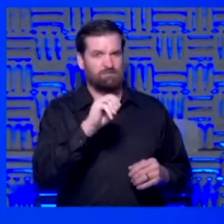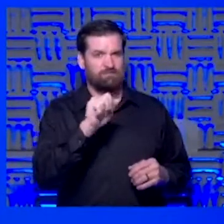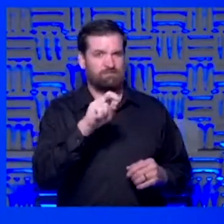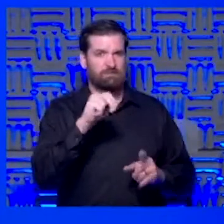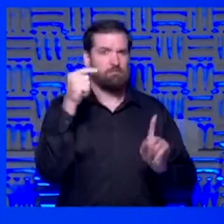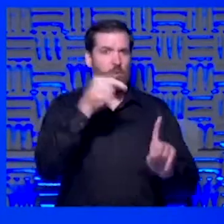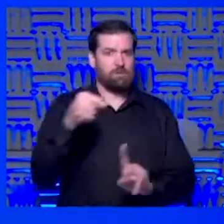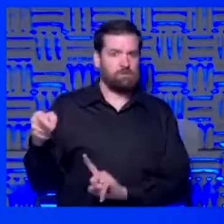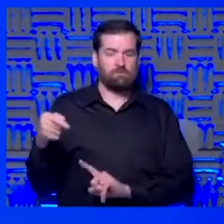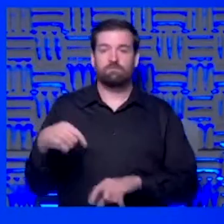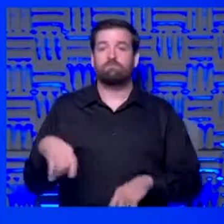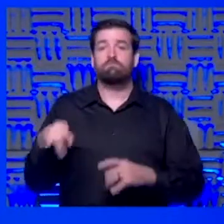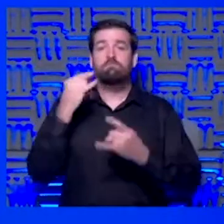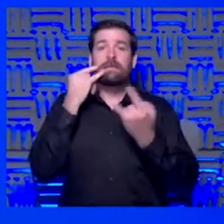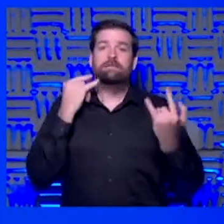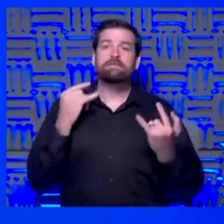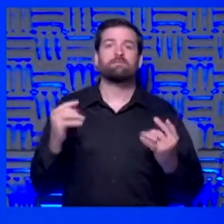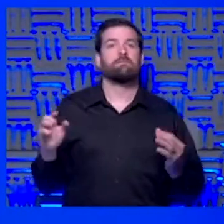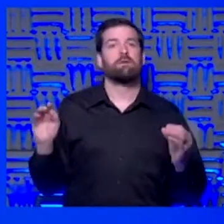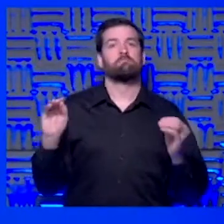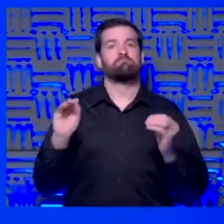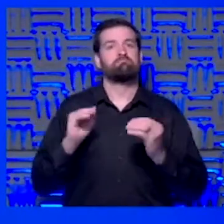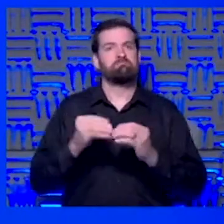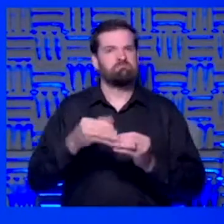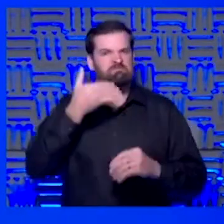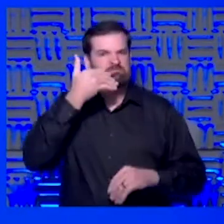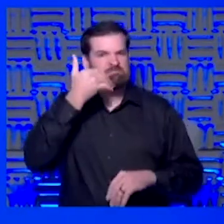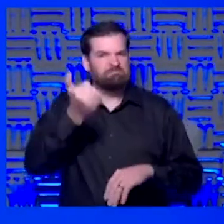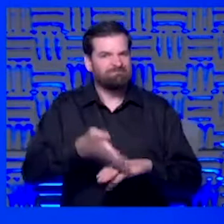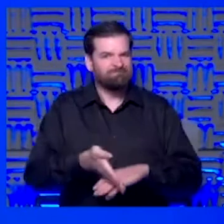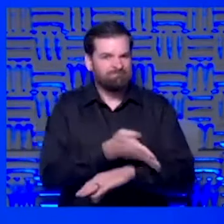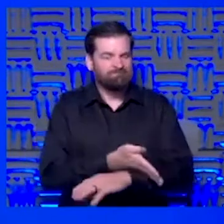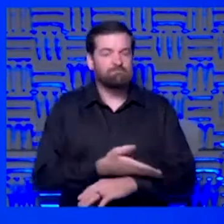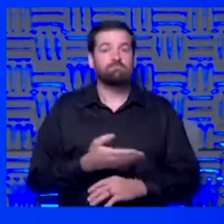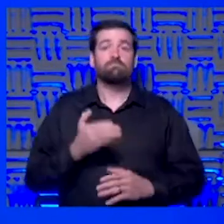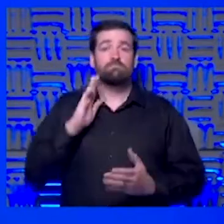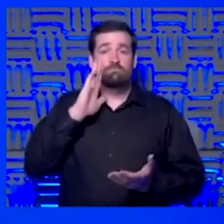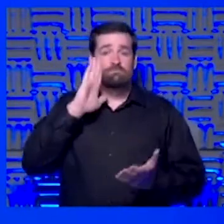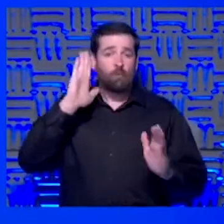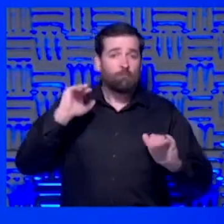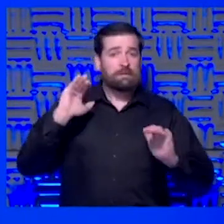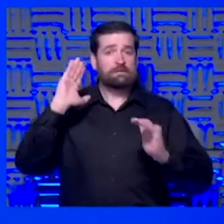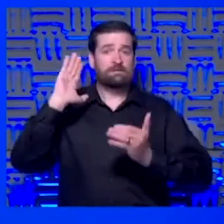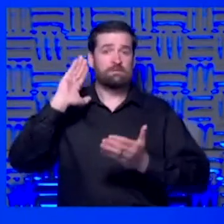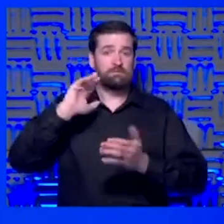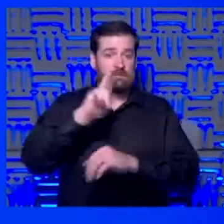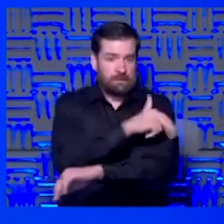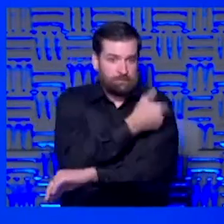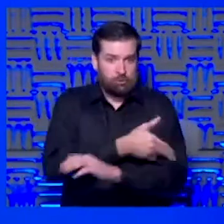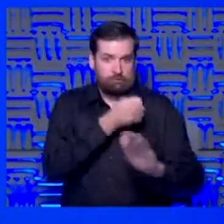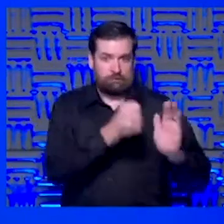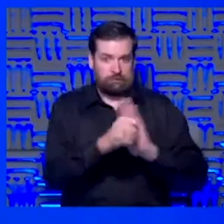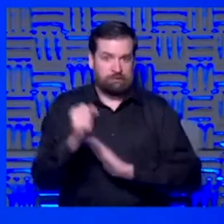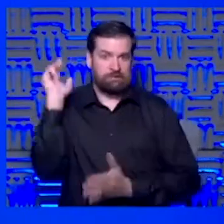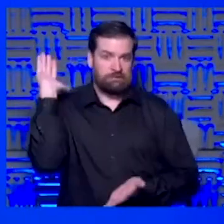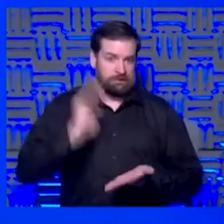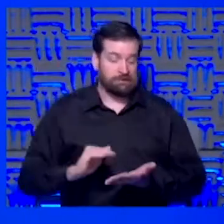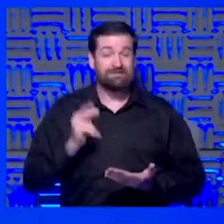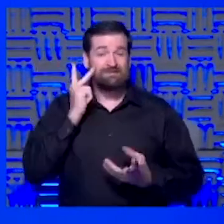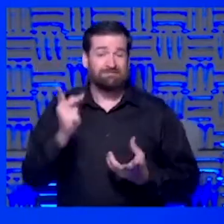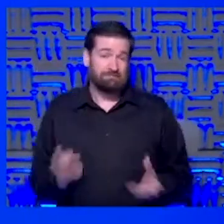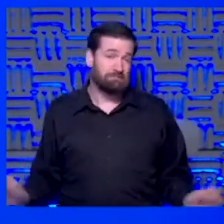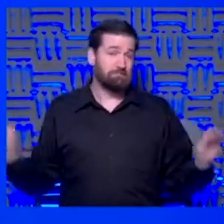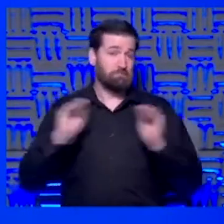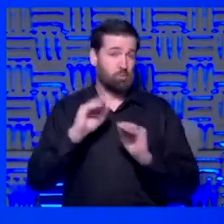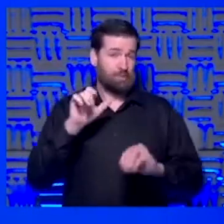the masking and how it's becoming a little bit better. Hopefully we can see less hospitalizations, even though right now we are seeing certainly more